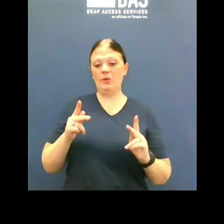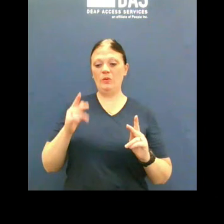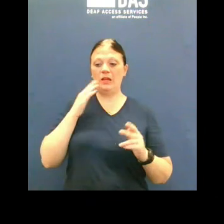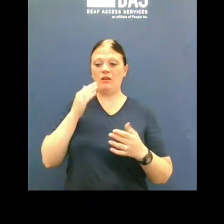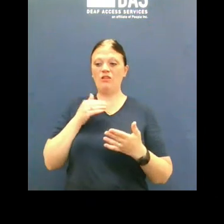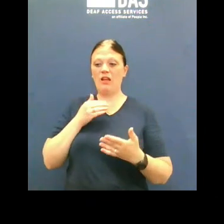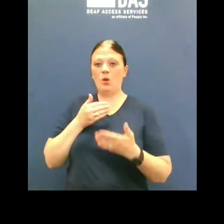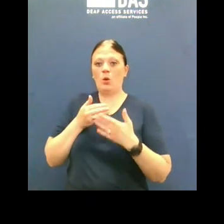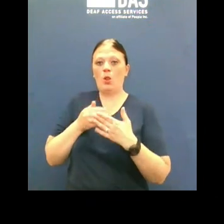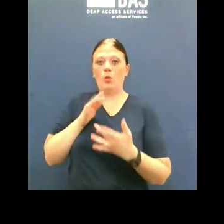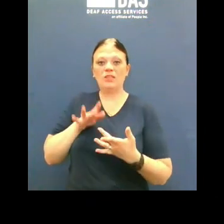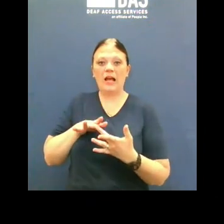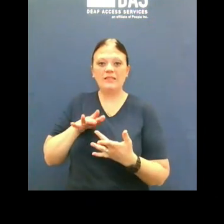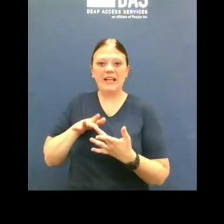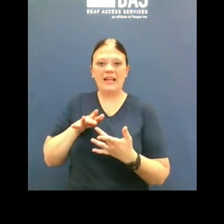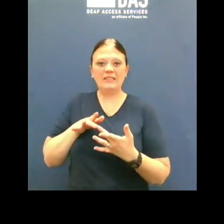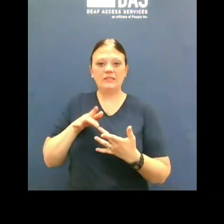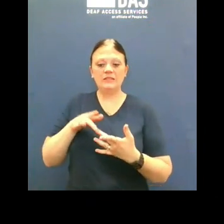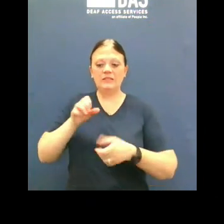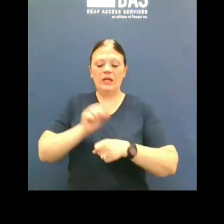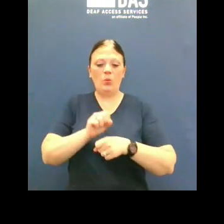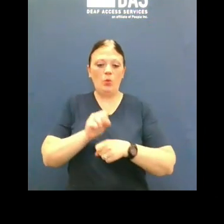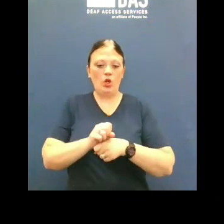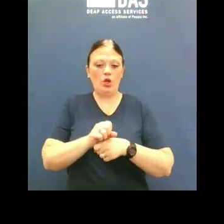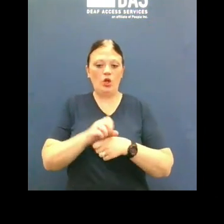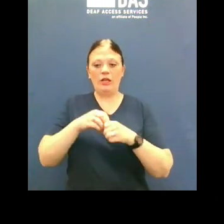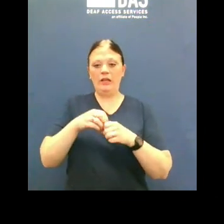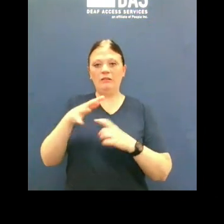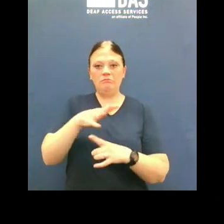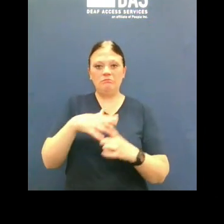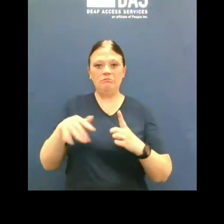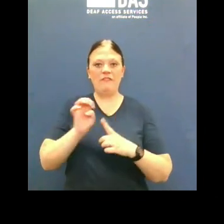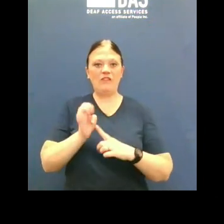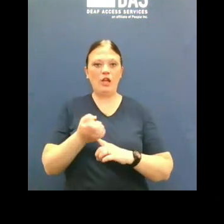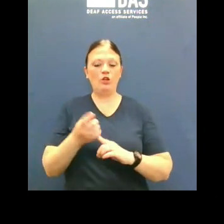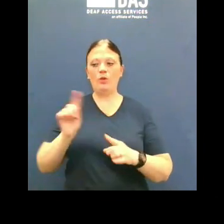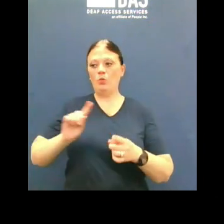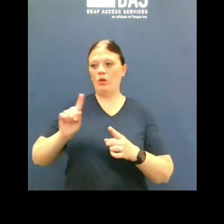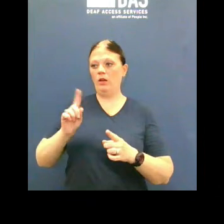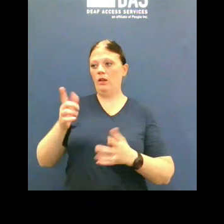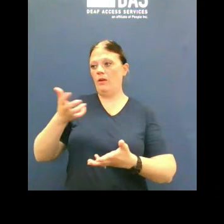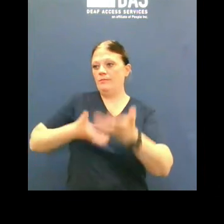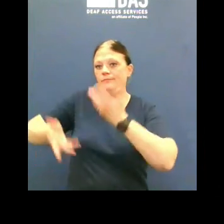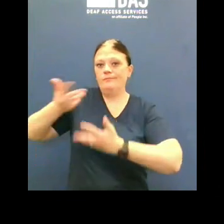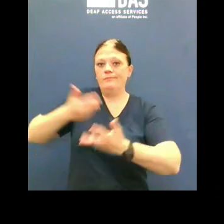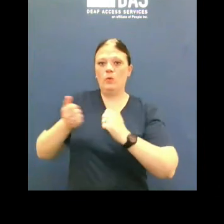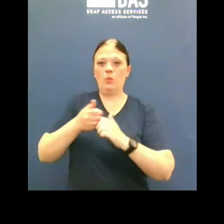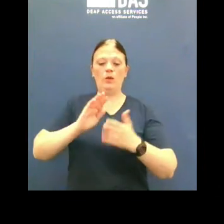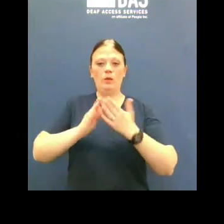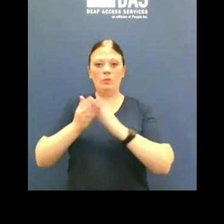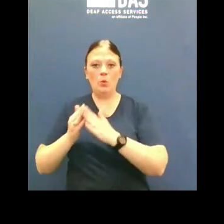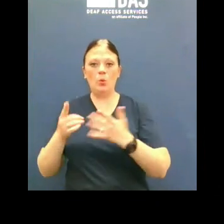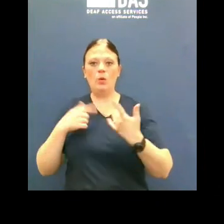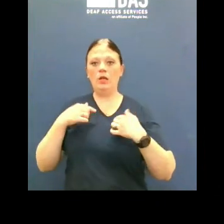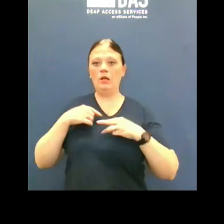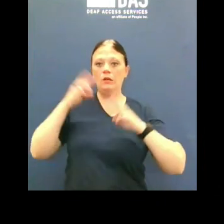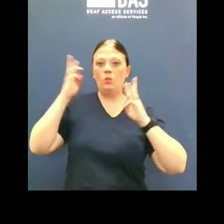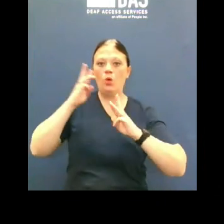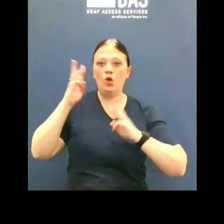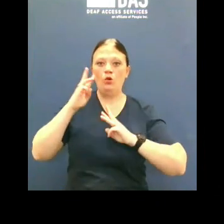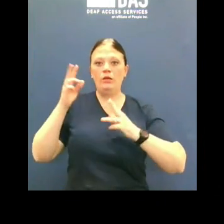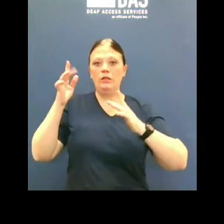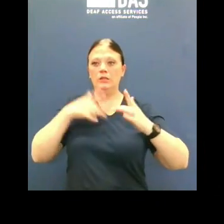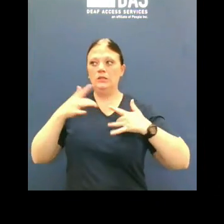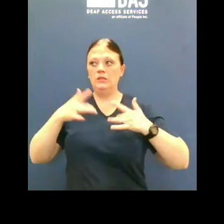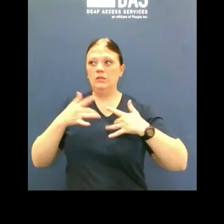close contacts, people who work in an environment where they have to interface with the community and they're worried that they could be in close